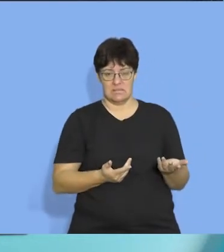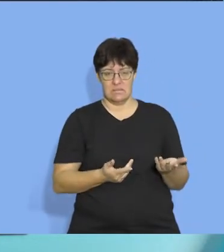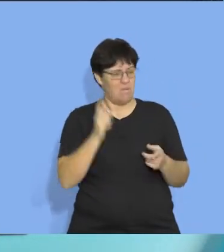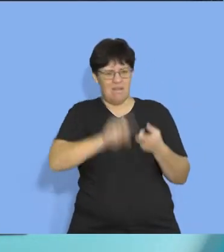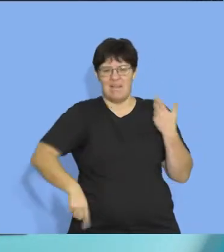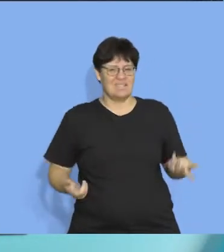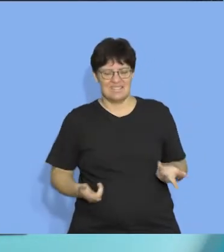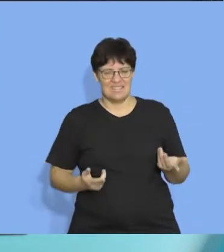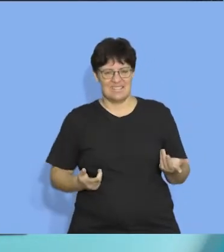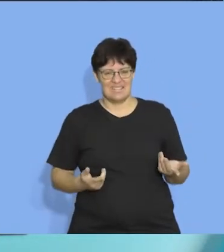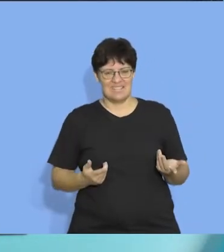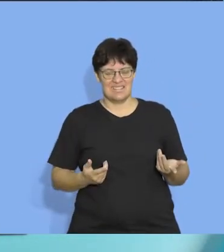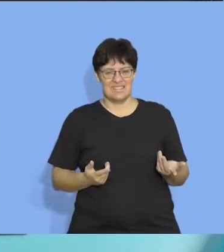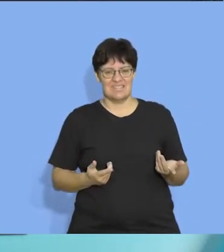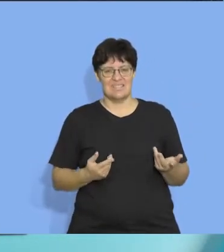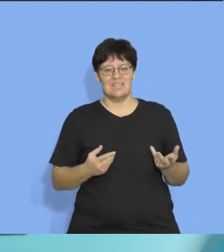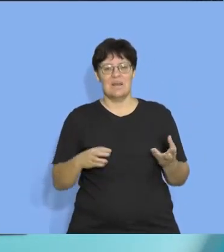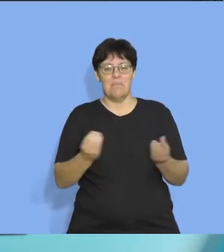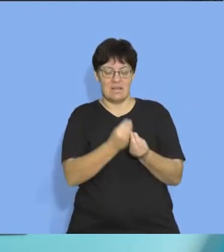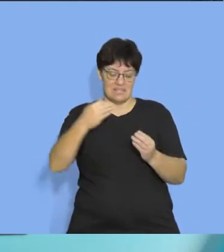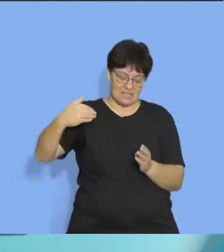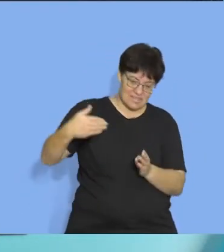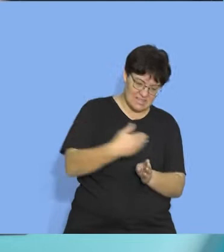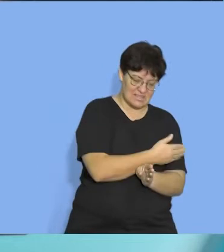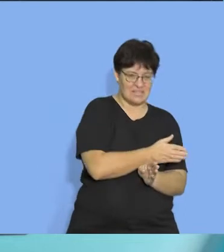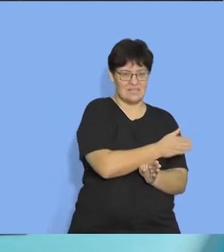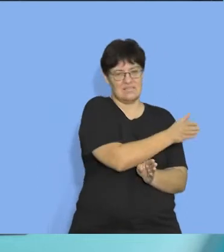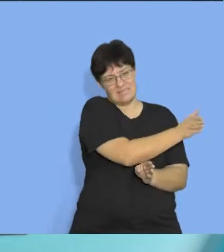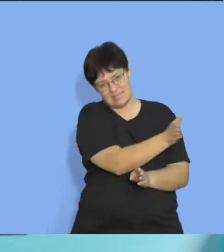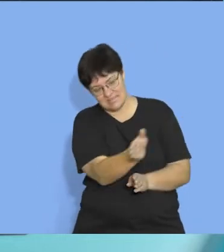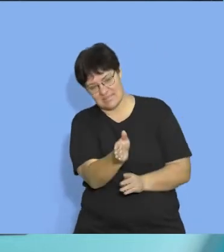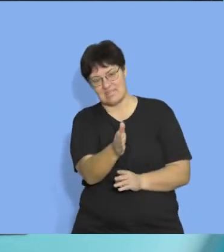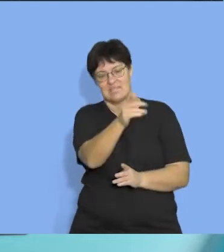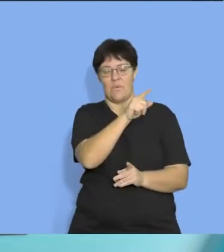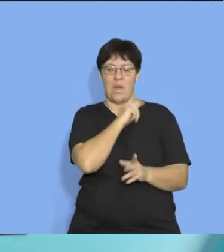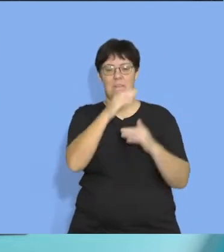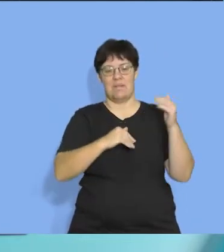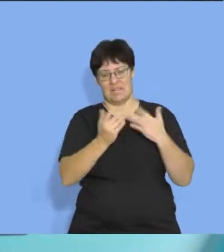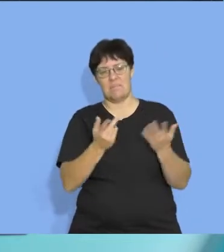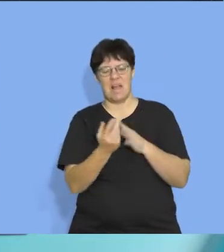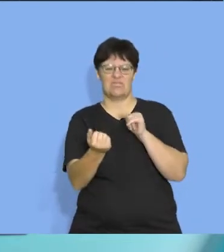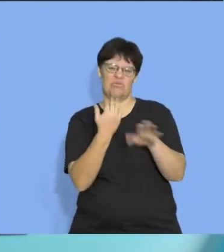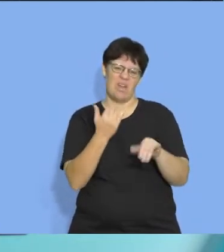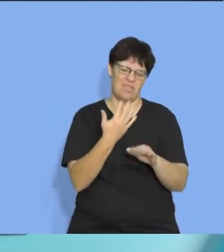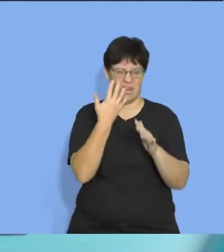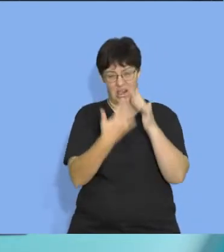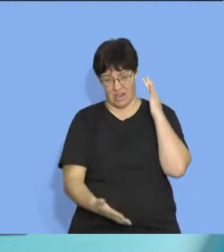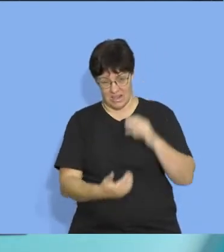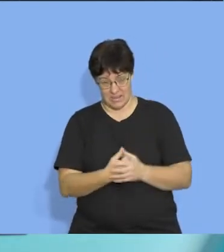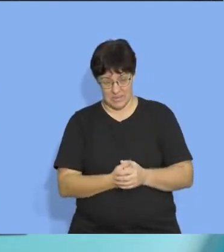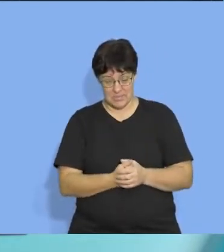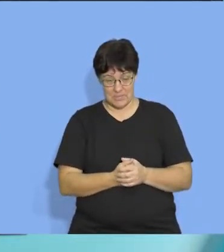minutes, but we can't. So I often had to put extra time on there. Phones are much better now. Plus, they can tell us traffic and all sorts